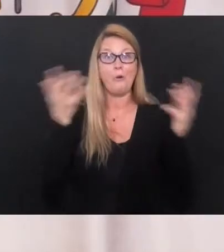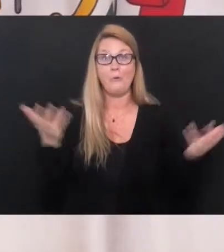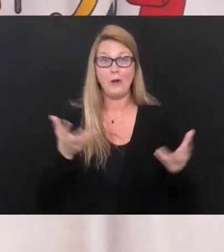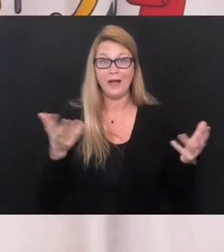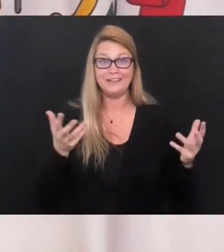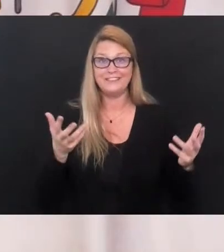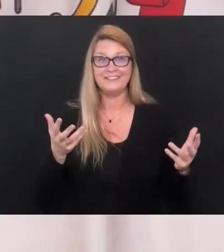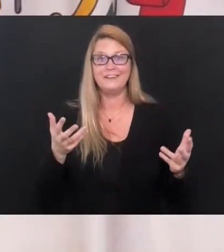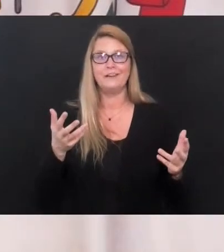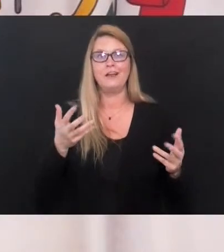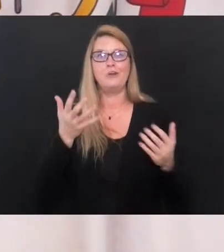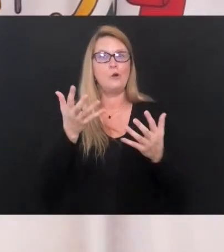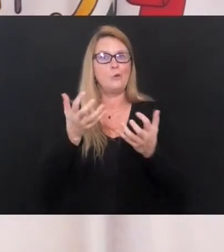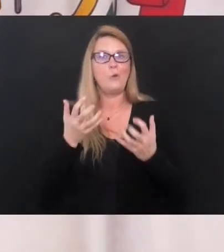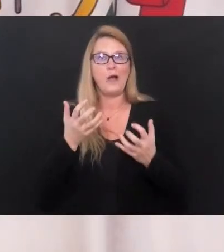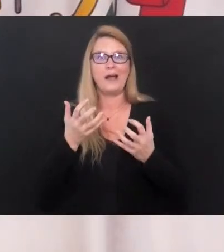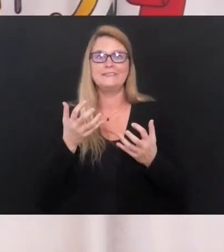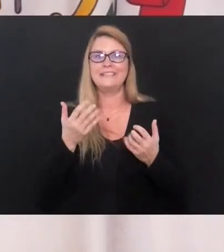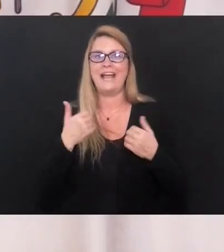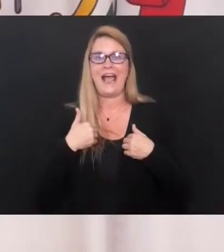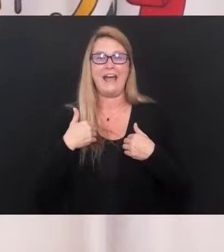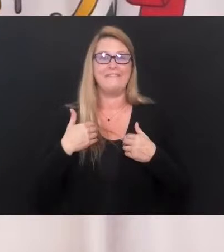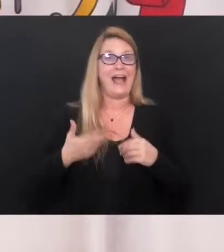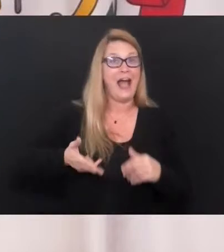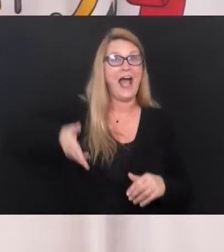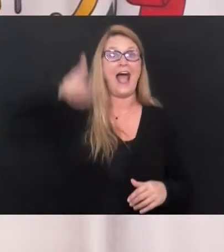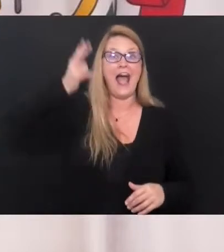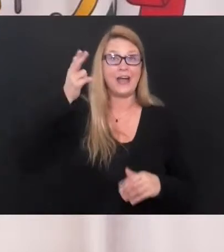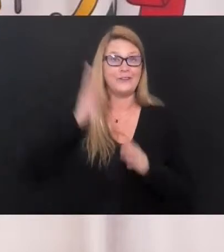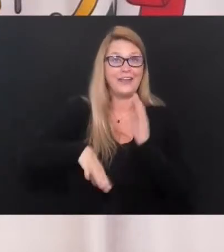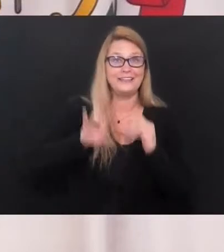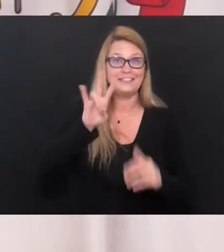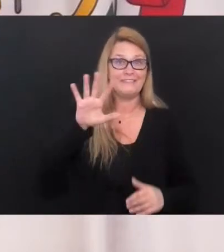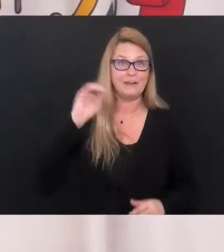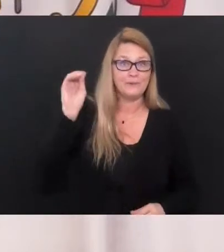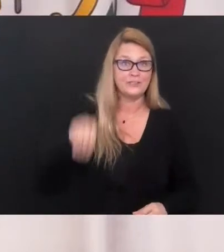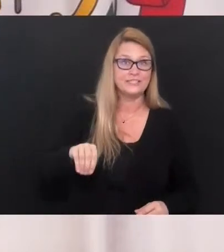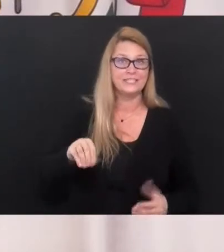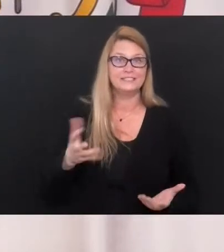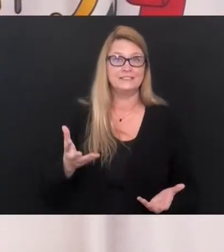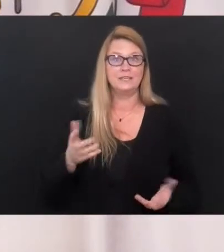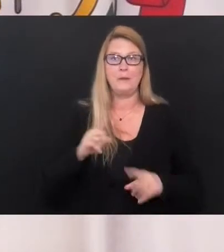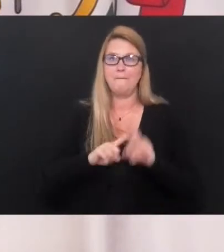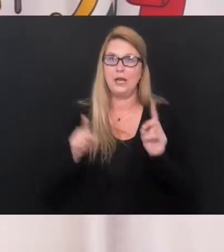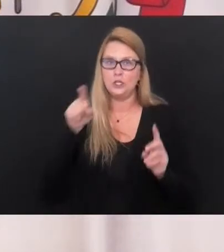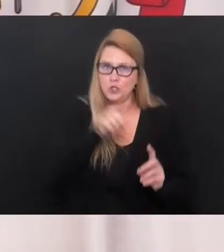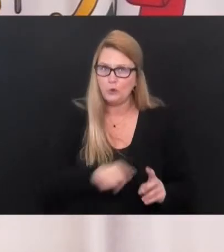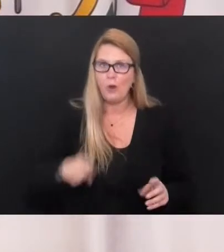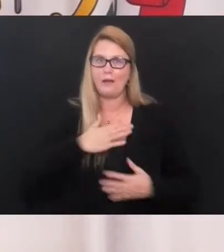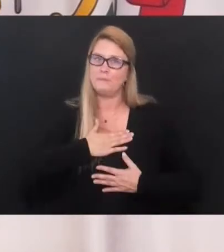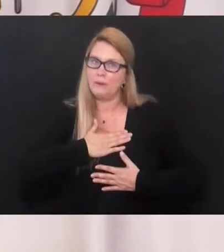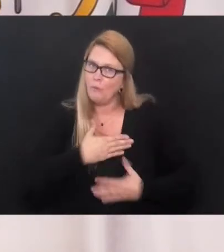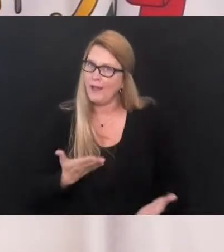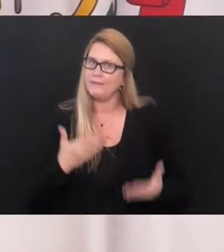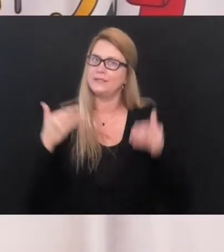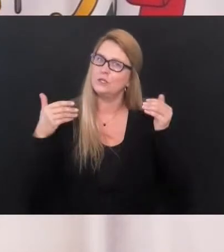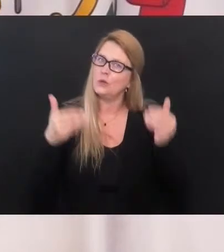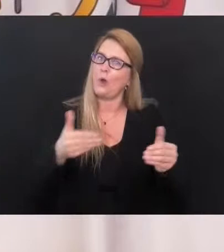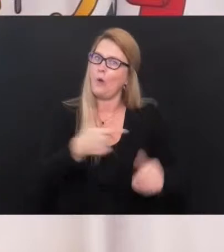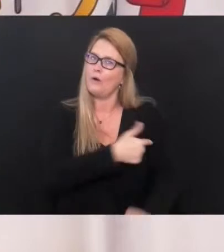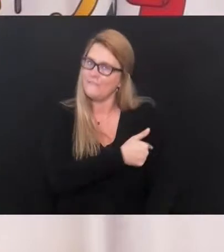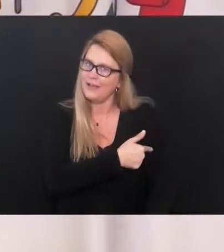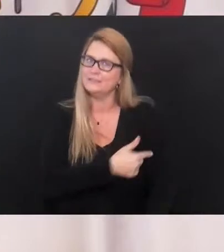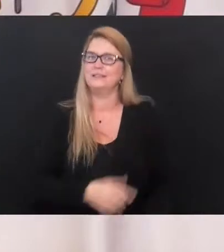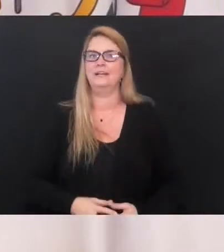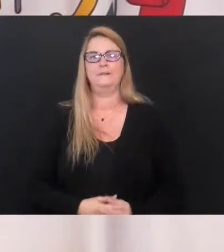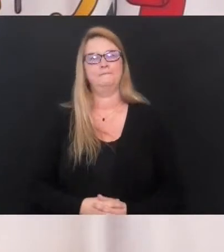to get absolutely significantly higher than 75, but I've got to have you willing to get vaccinated.